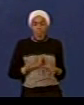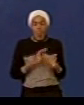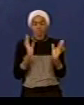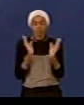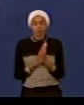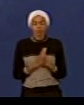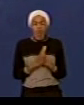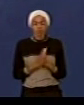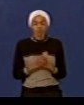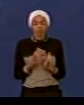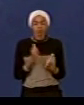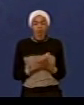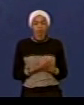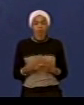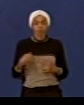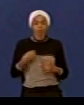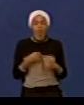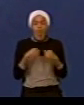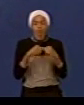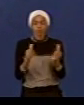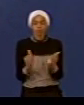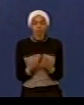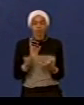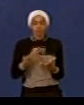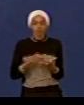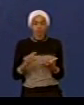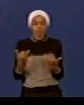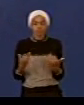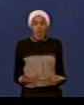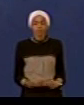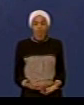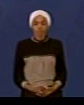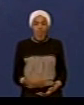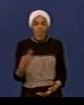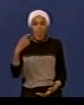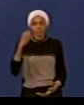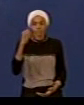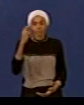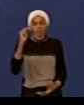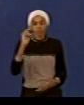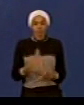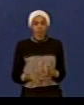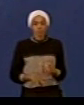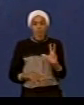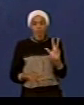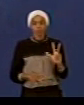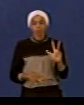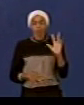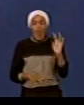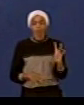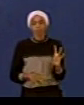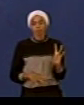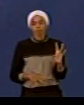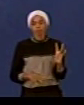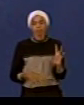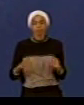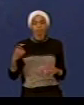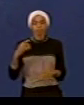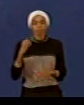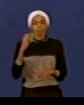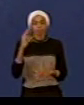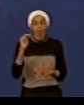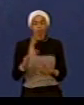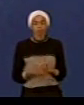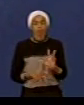pray. We'll continue with the reading now. Genesis. Chapter 37. Genesis.